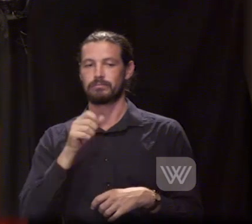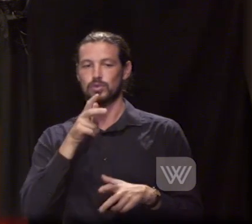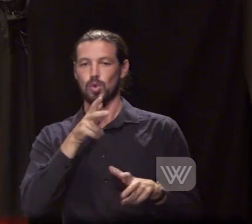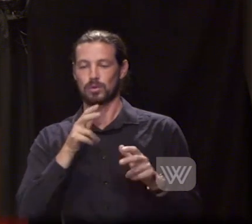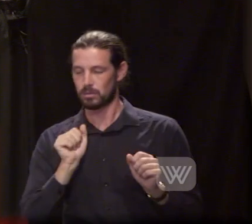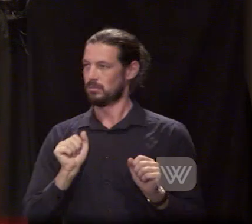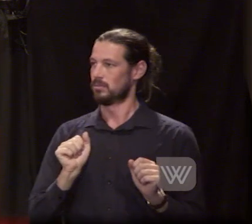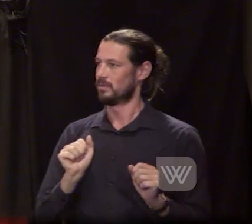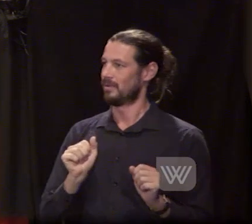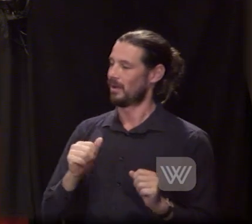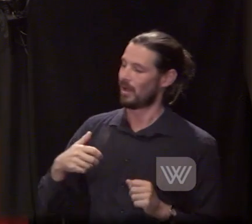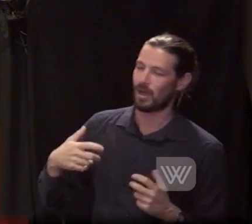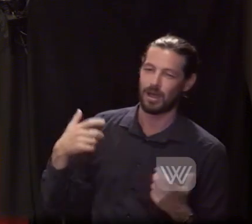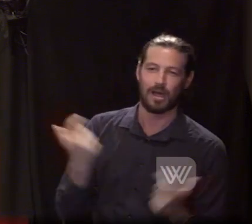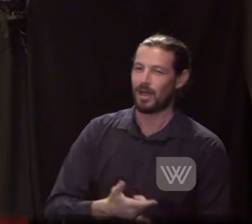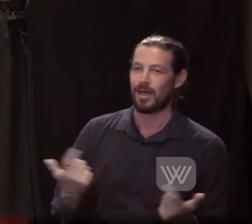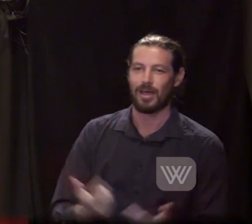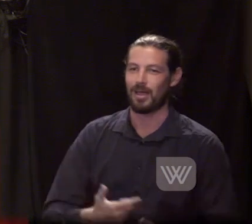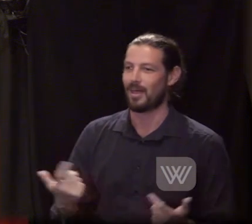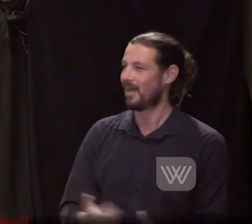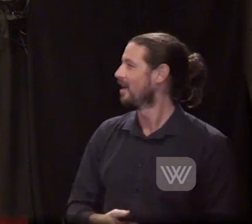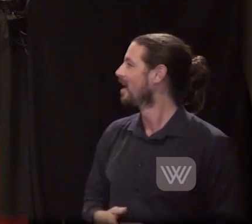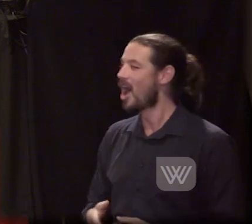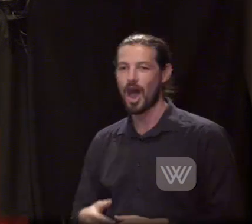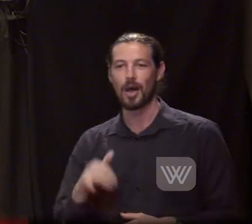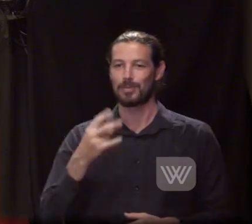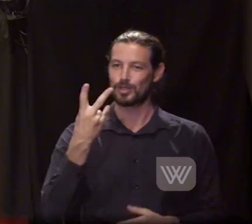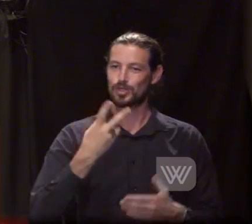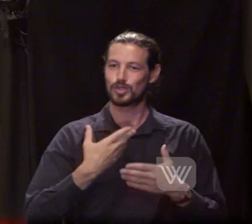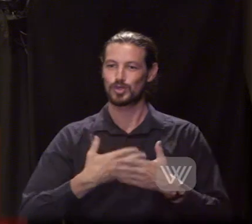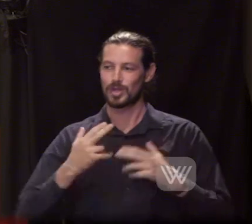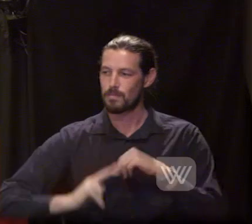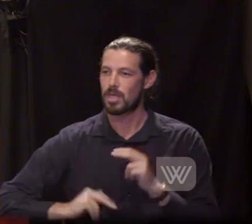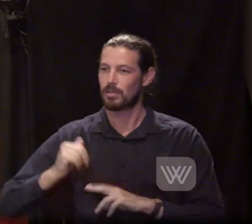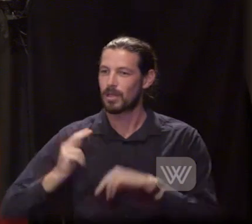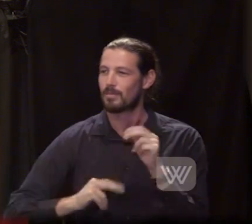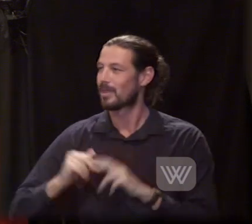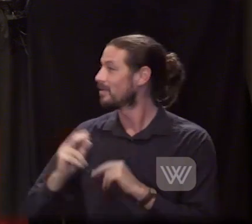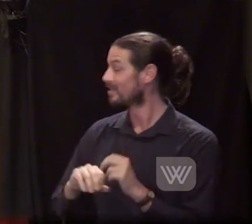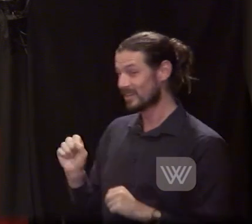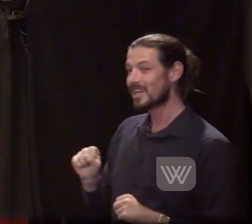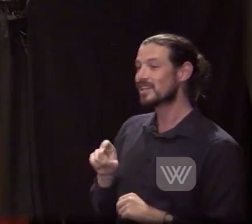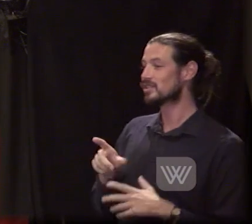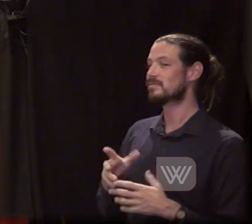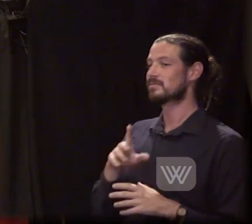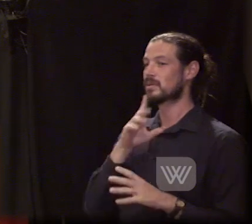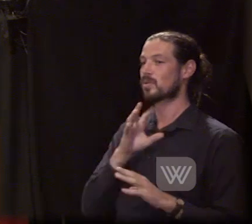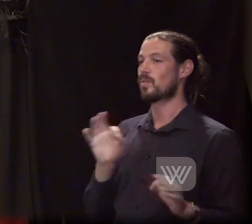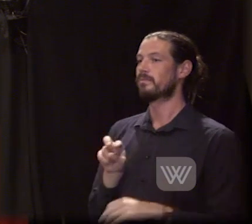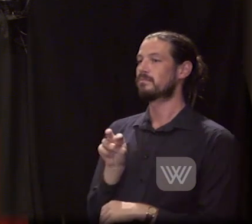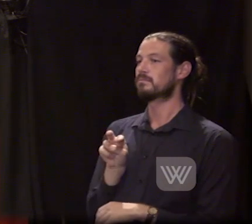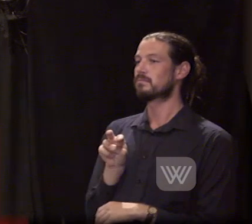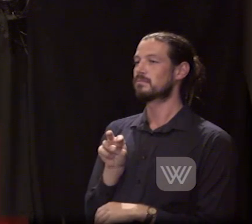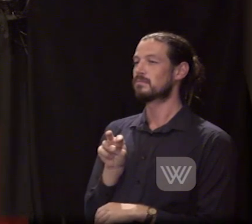So it's a long fuse for her jokes as well. A 2-day build up. Yeah, she's like silently in the back observing things, and then says something